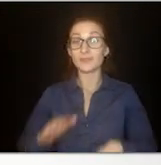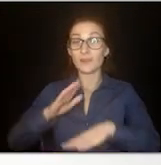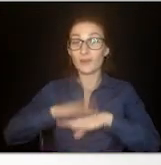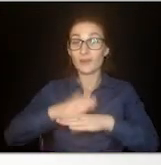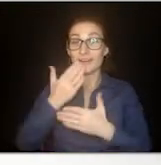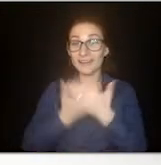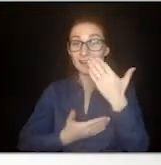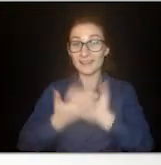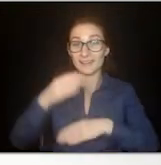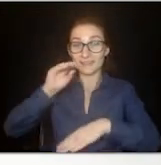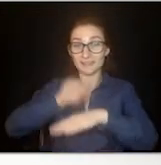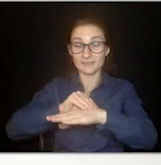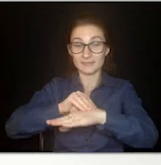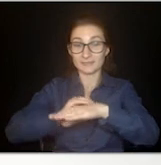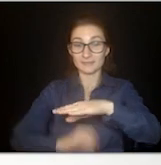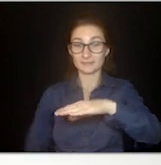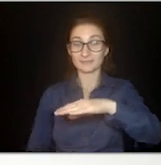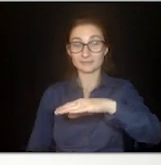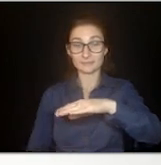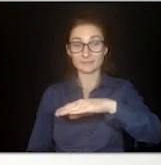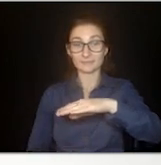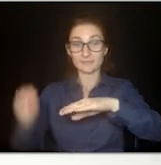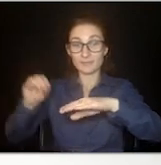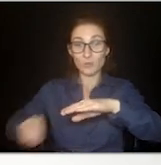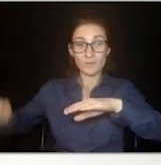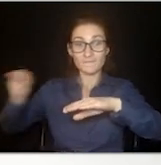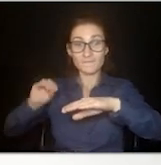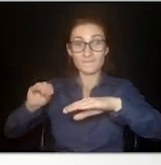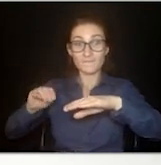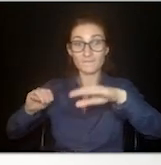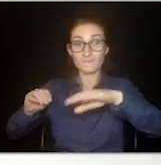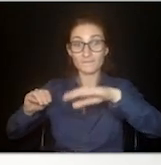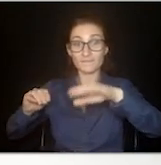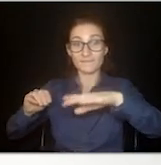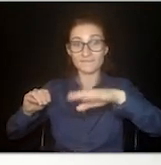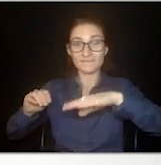The bell is on your hand. Move hand.